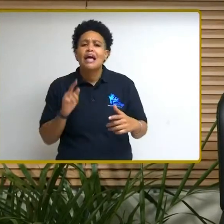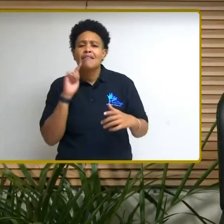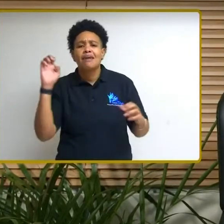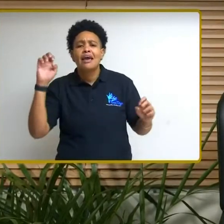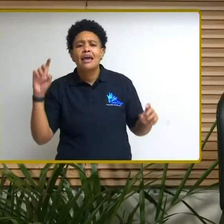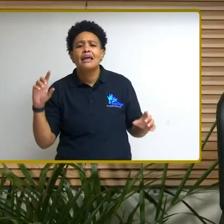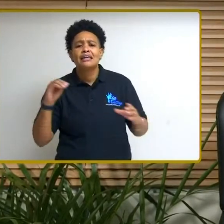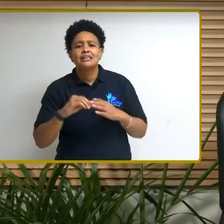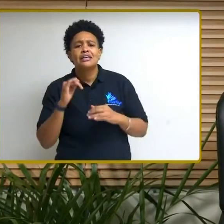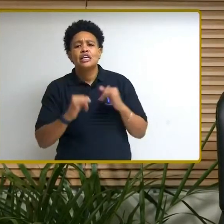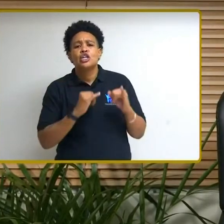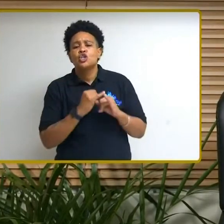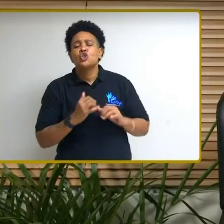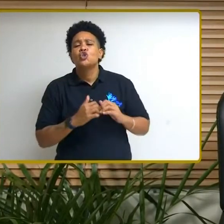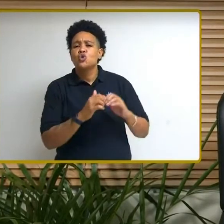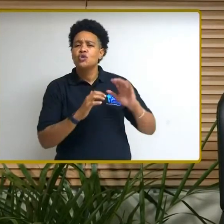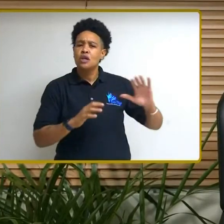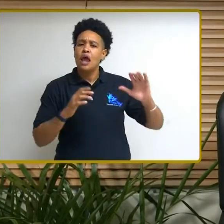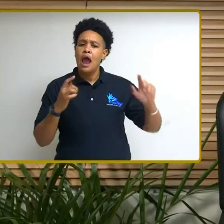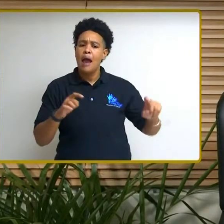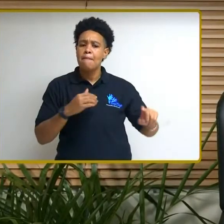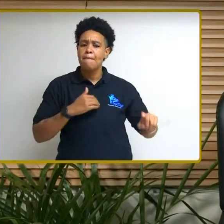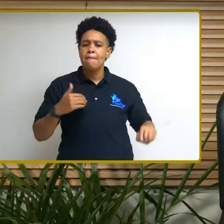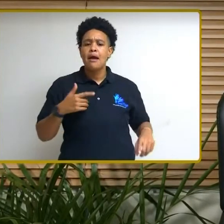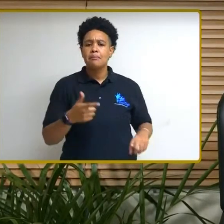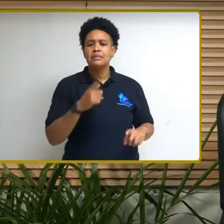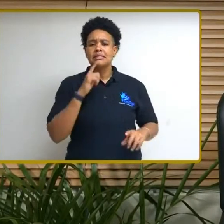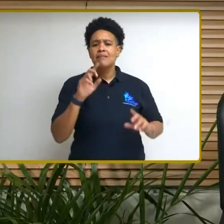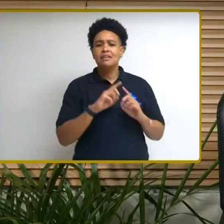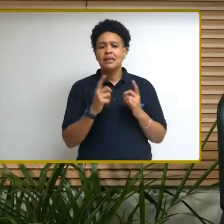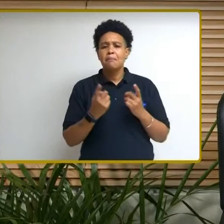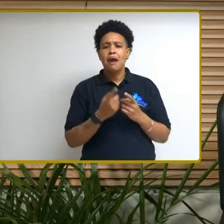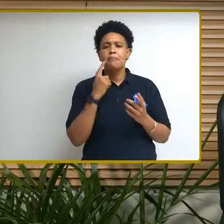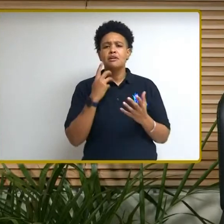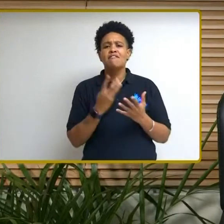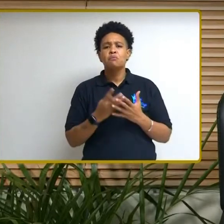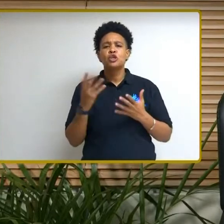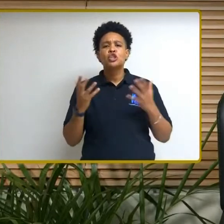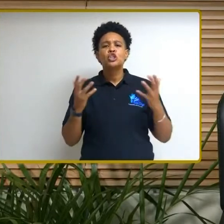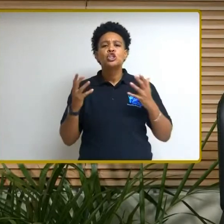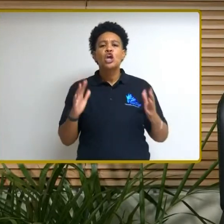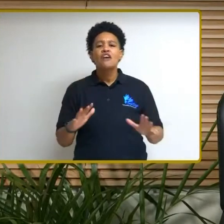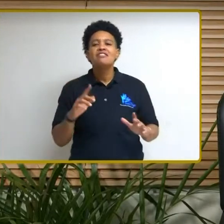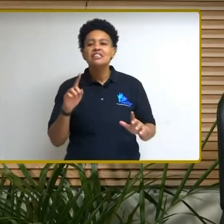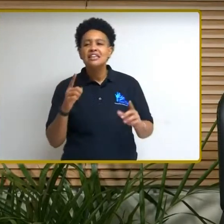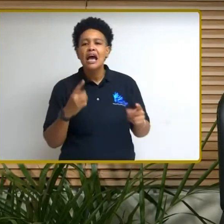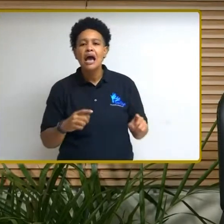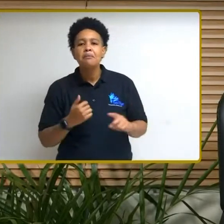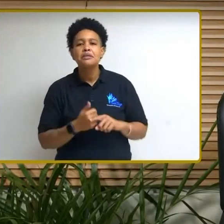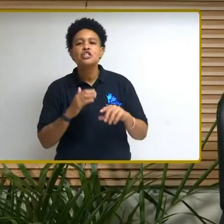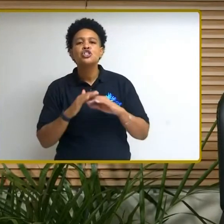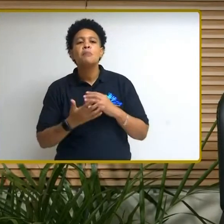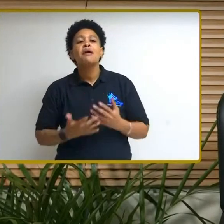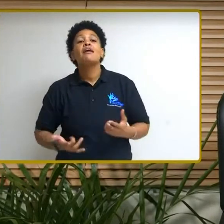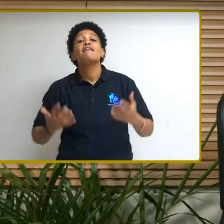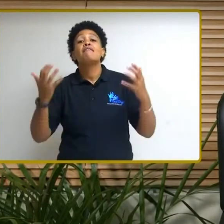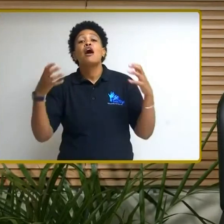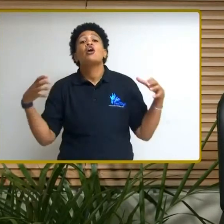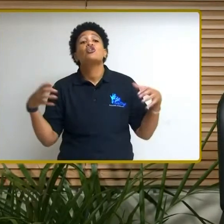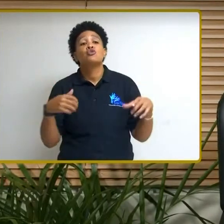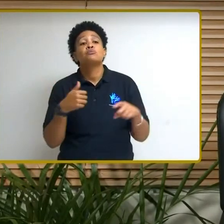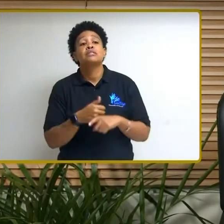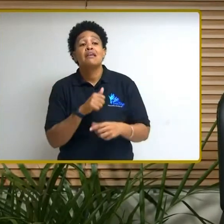education institutions, members of the Department of Correctional Services, the Jamaica Fire Brigade,